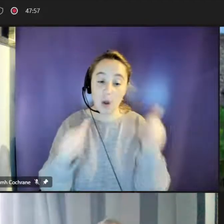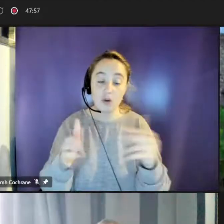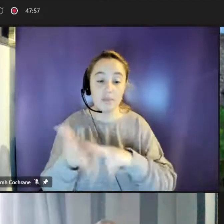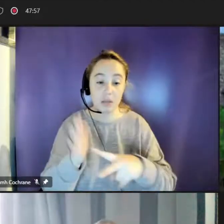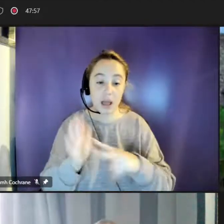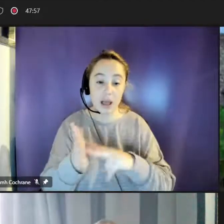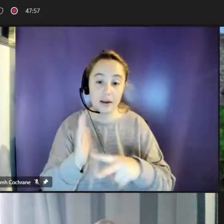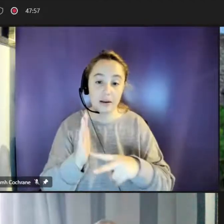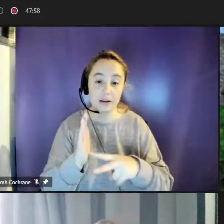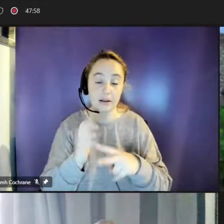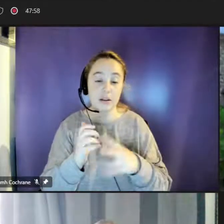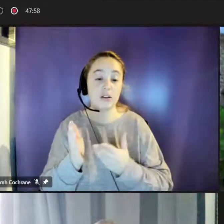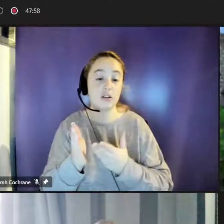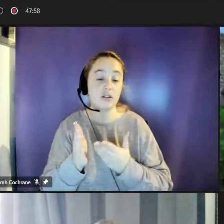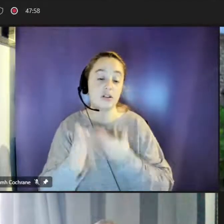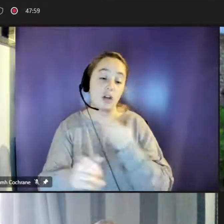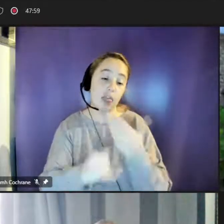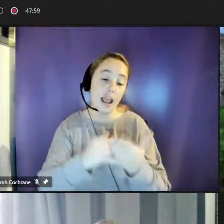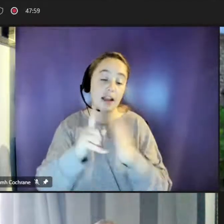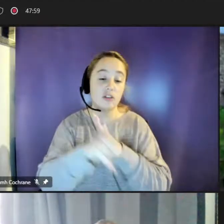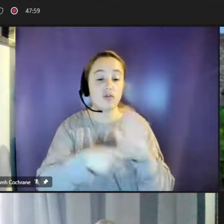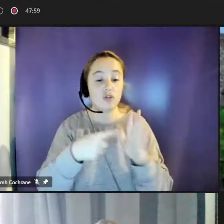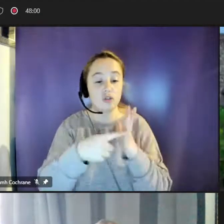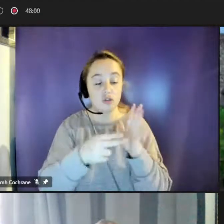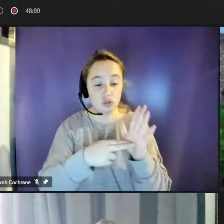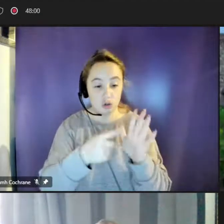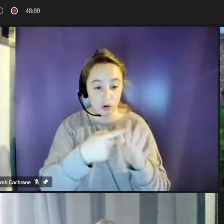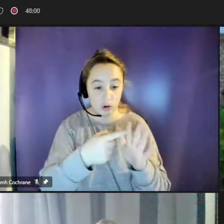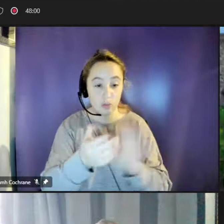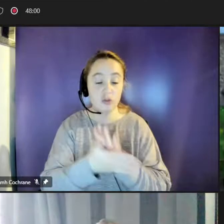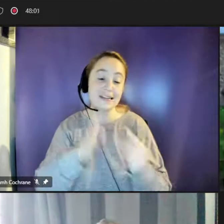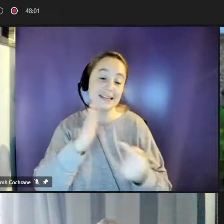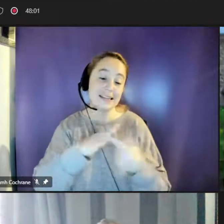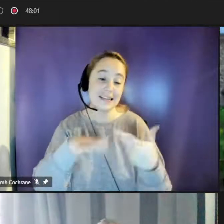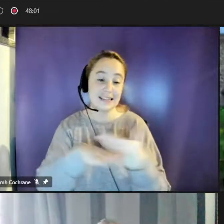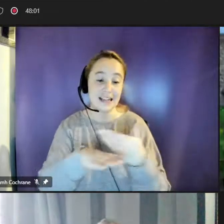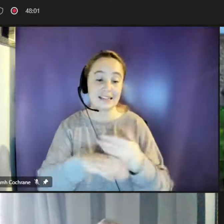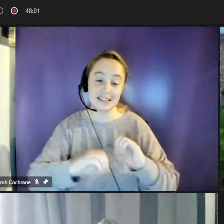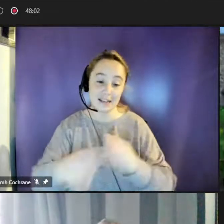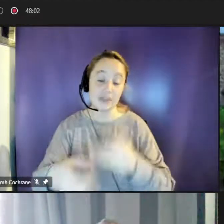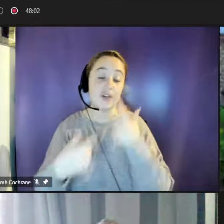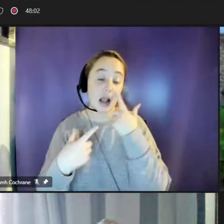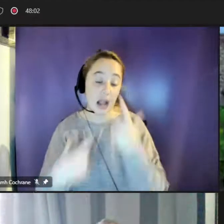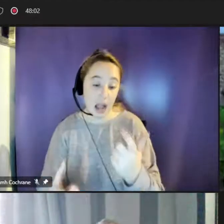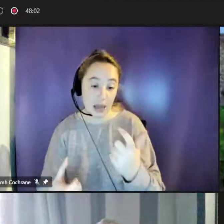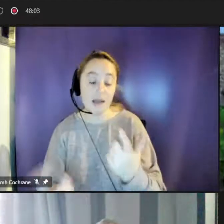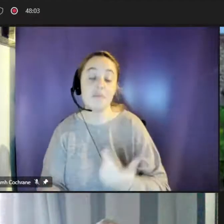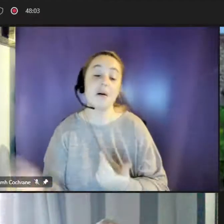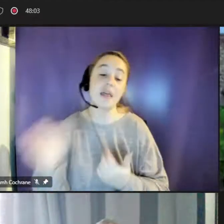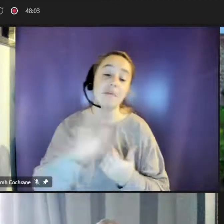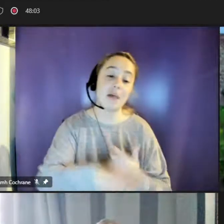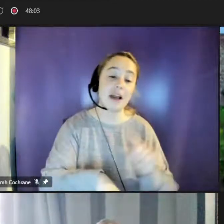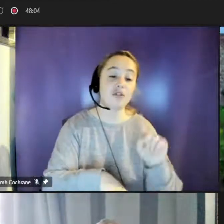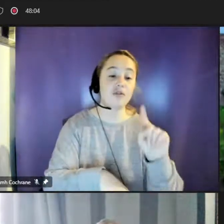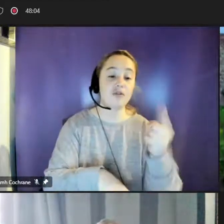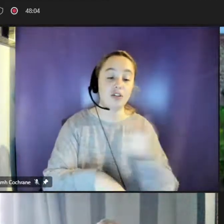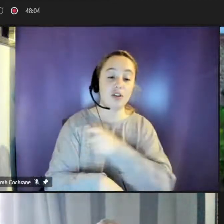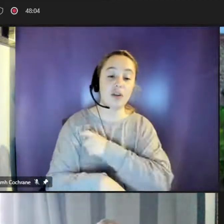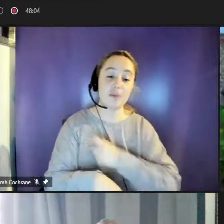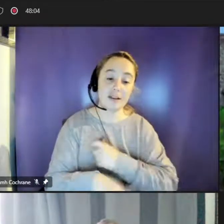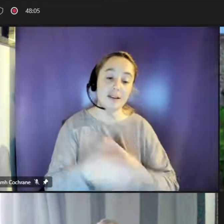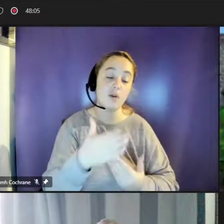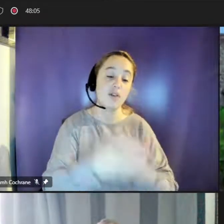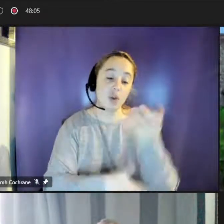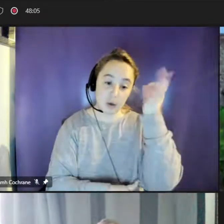through to the end of June, that allows us to deliver our key tasks, but then allows us to come back to the first audit committee of the new